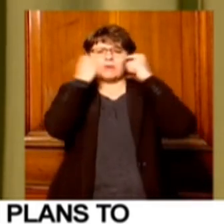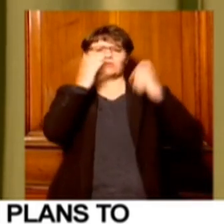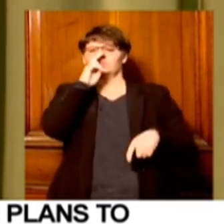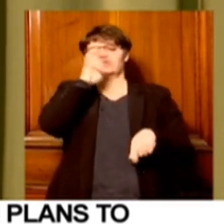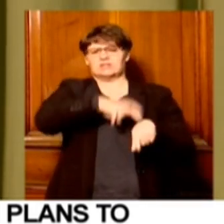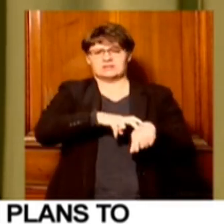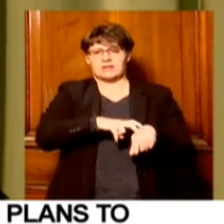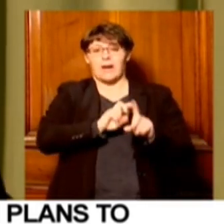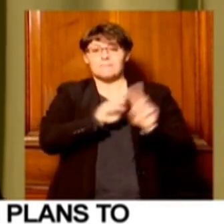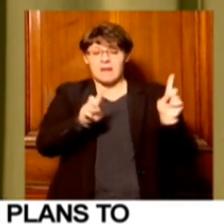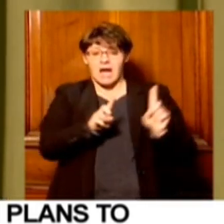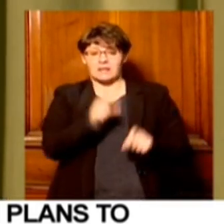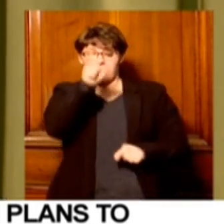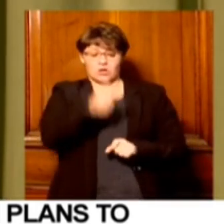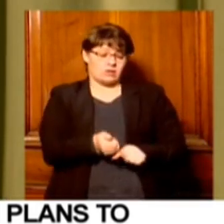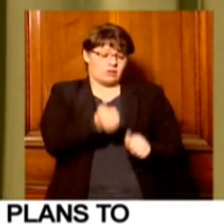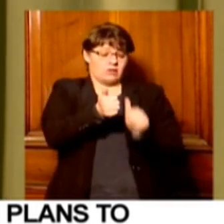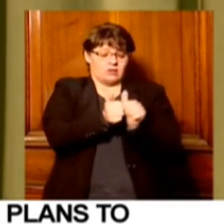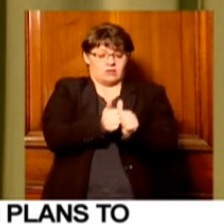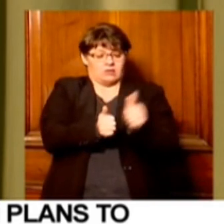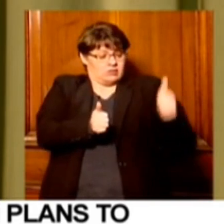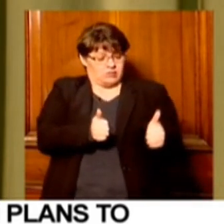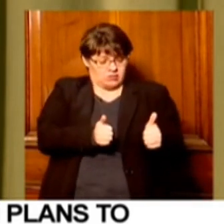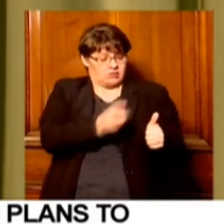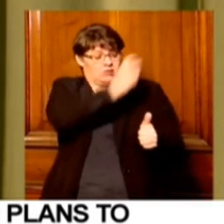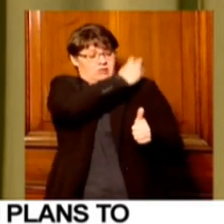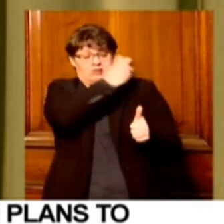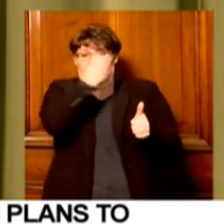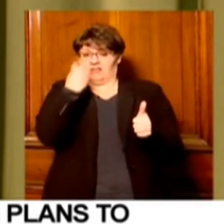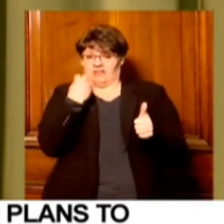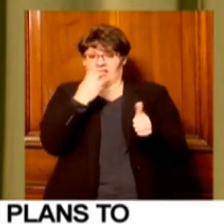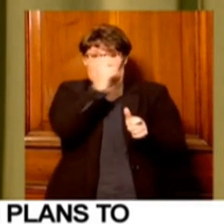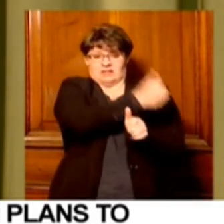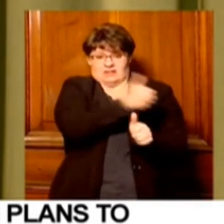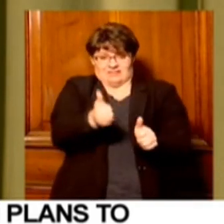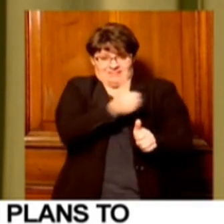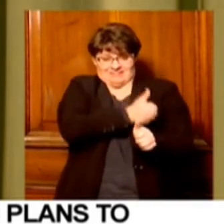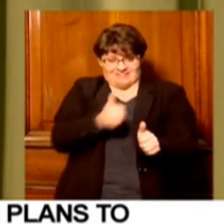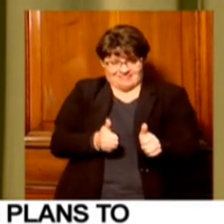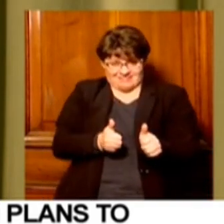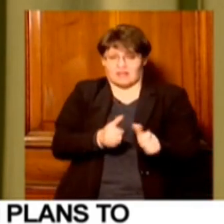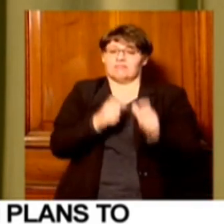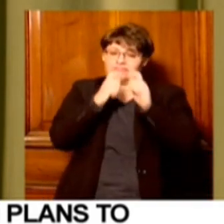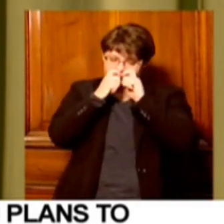passengers, in terms of the final dimensions that